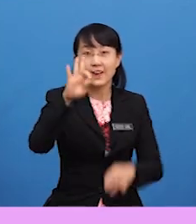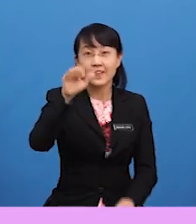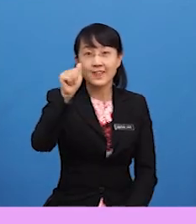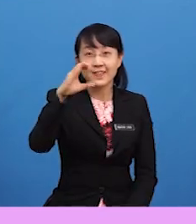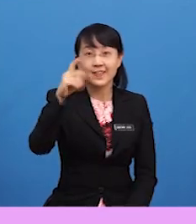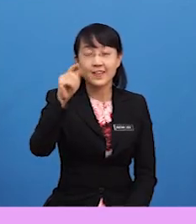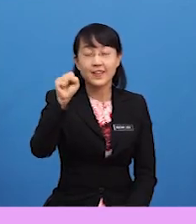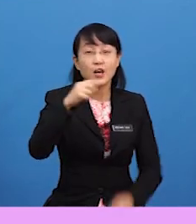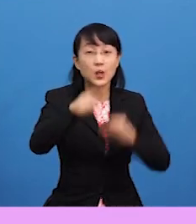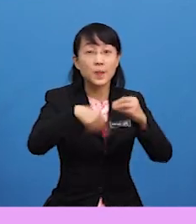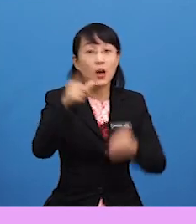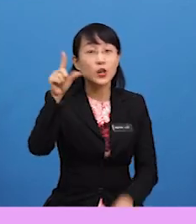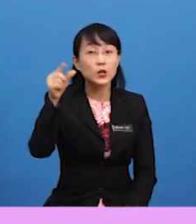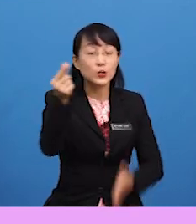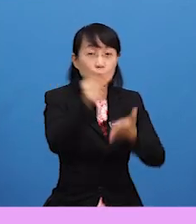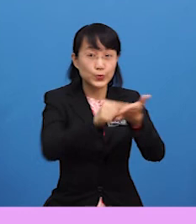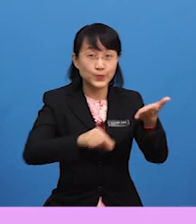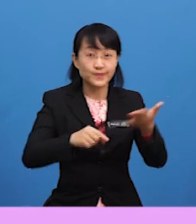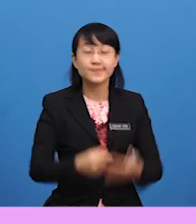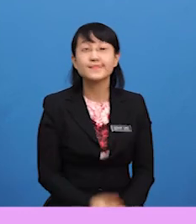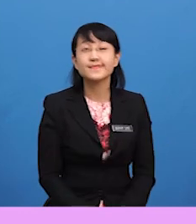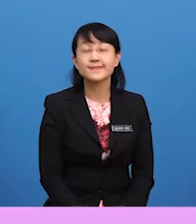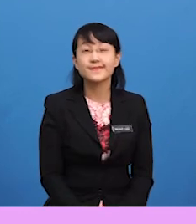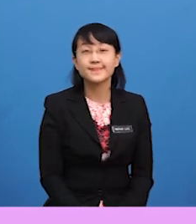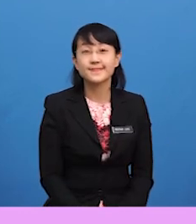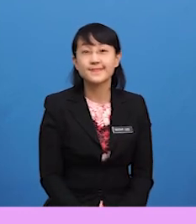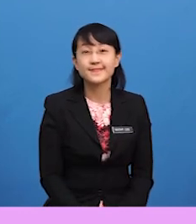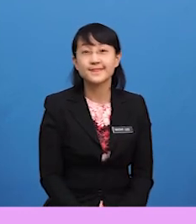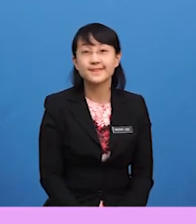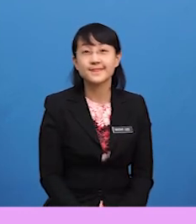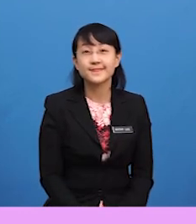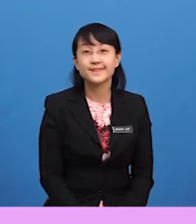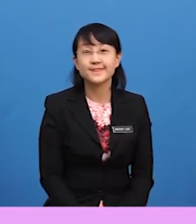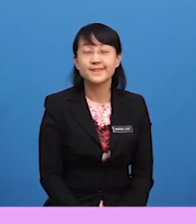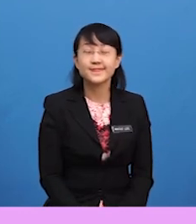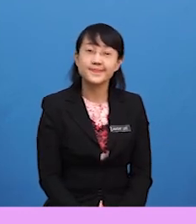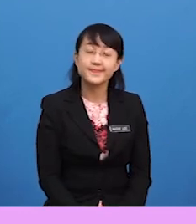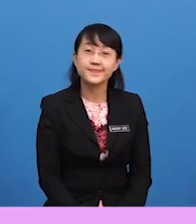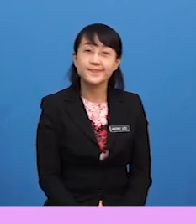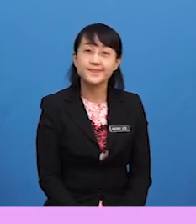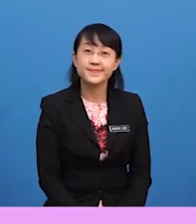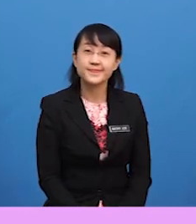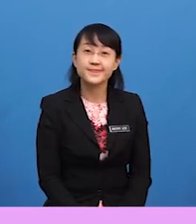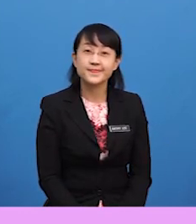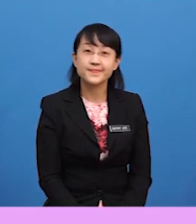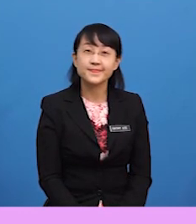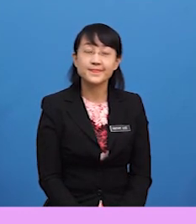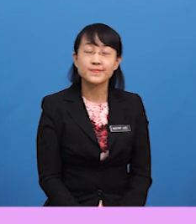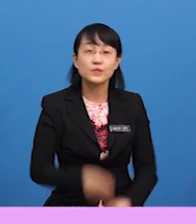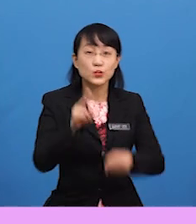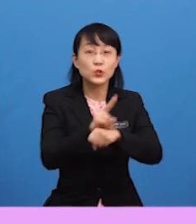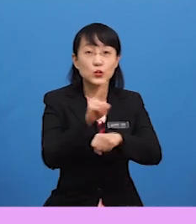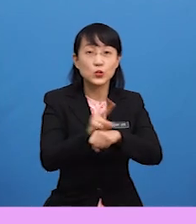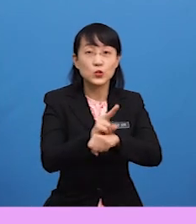dear friends. Take it away, Miss Rachel. 1. The earliest known example of humans using